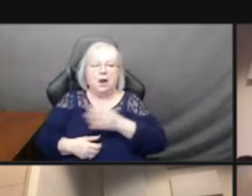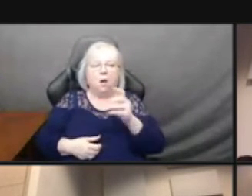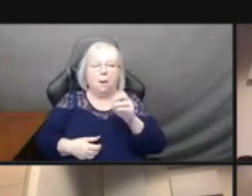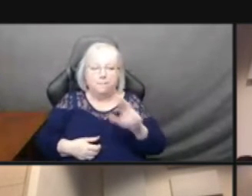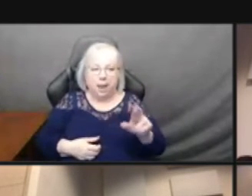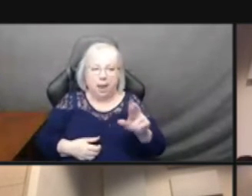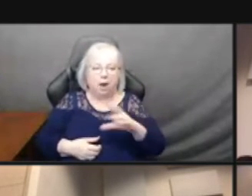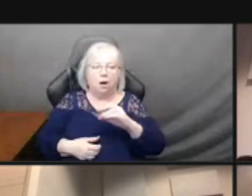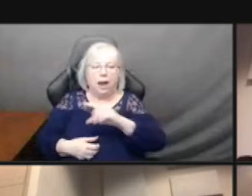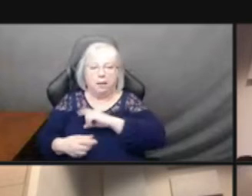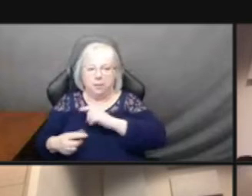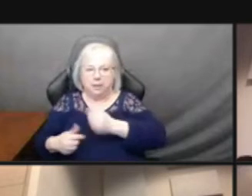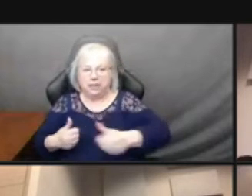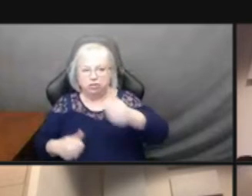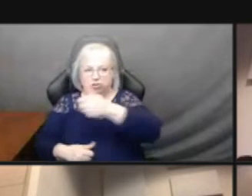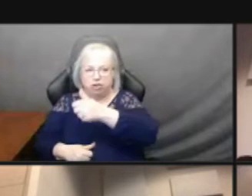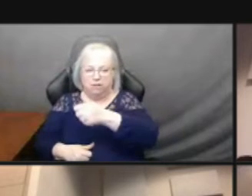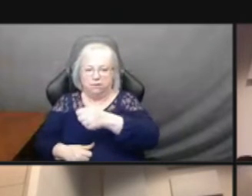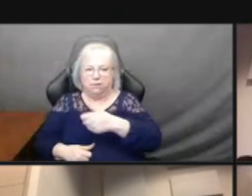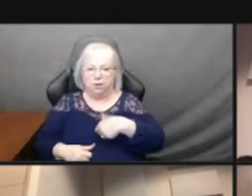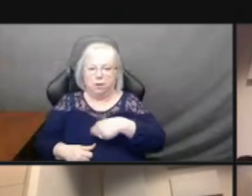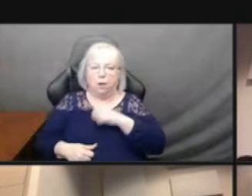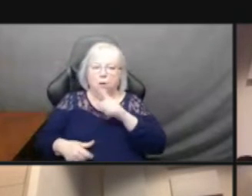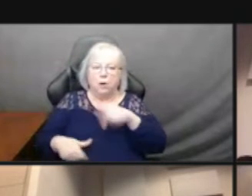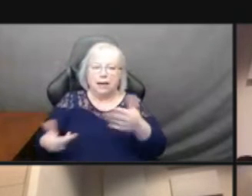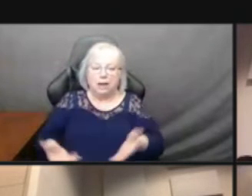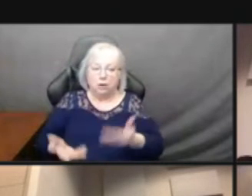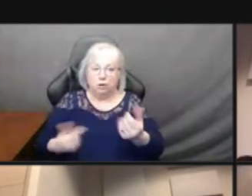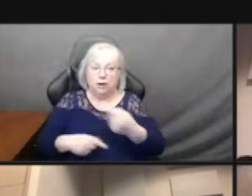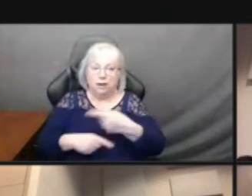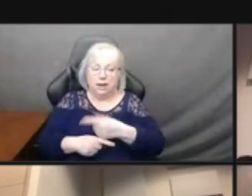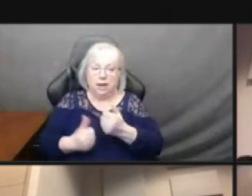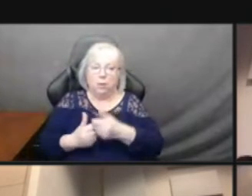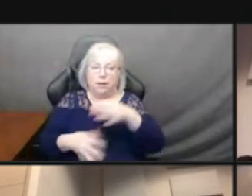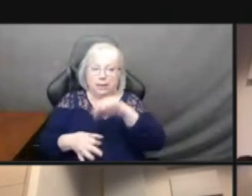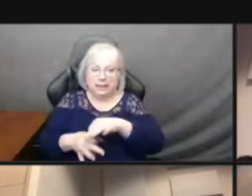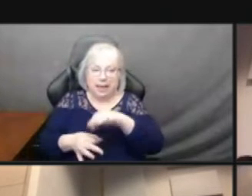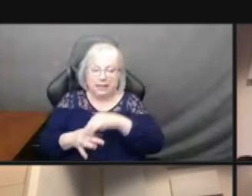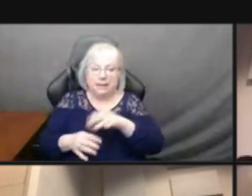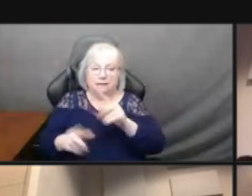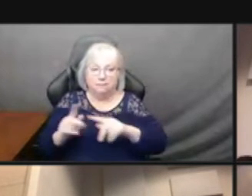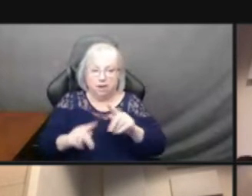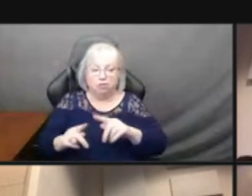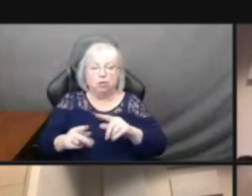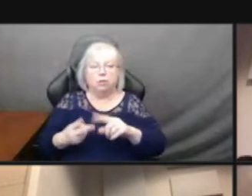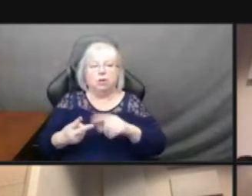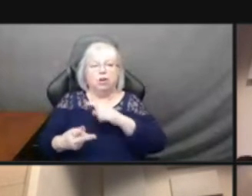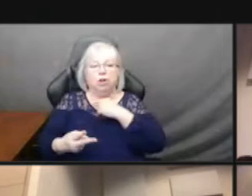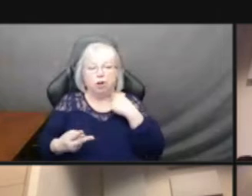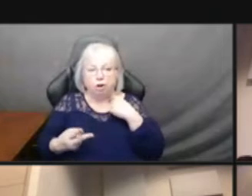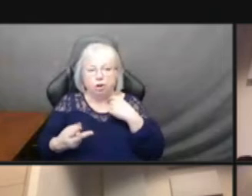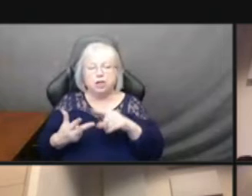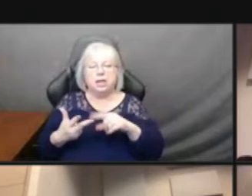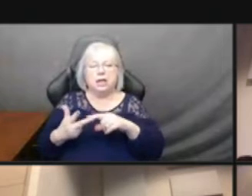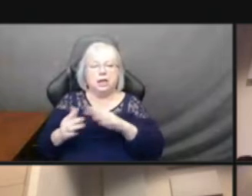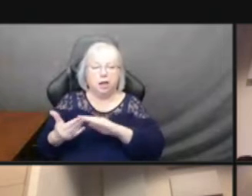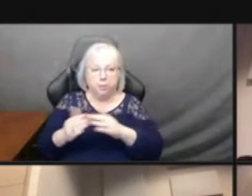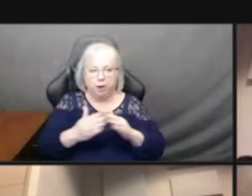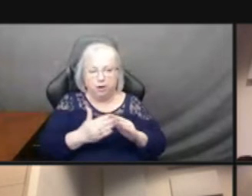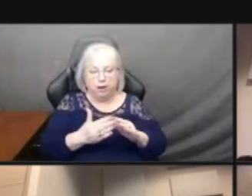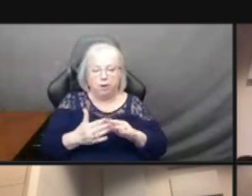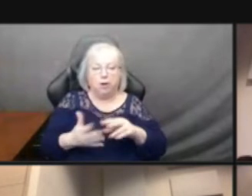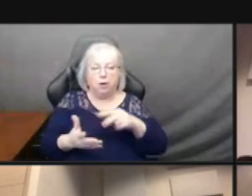chief. We are here today with elected officials, clergy, and the community to stand